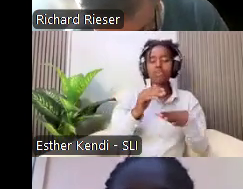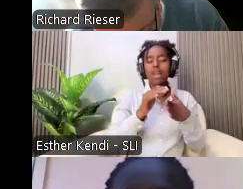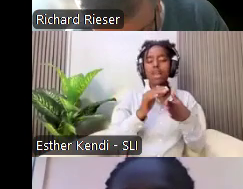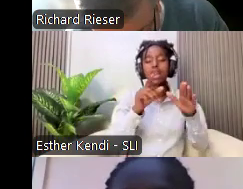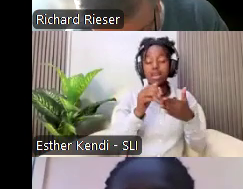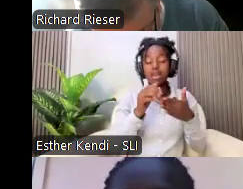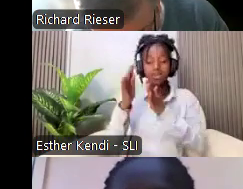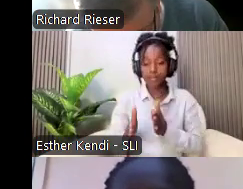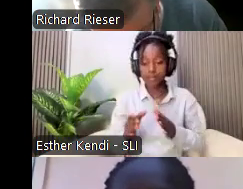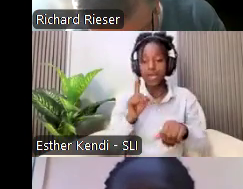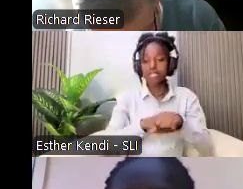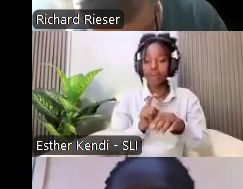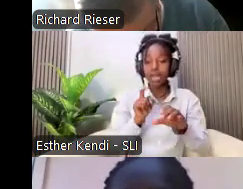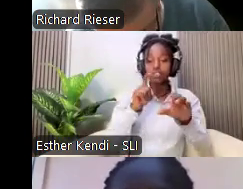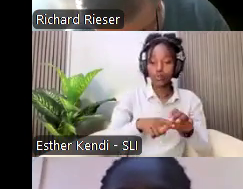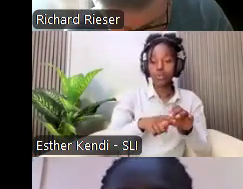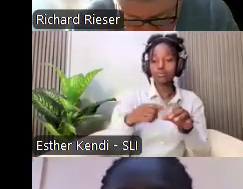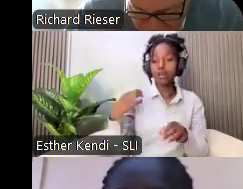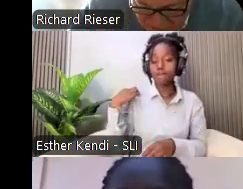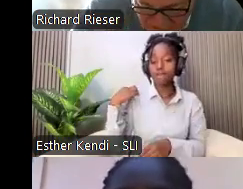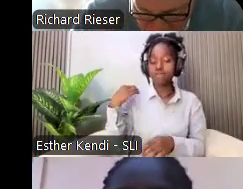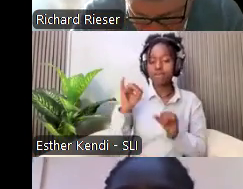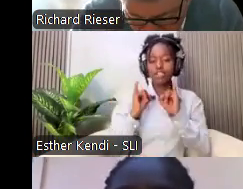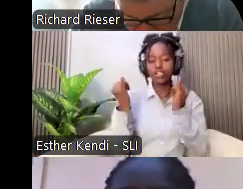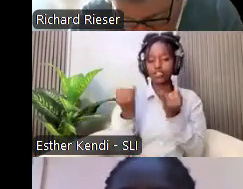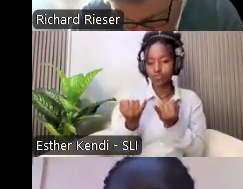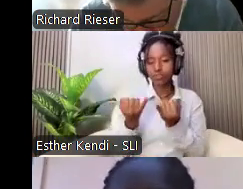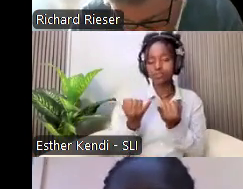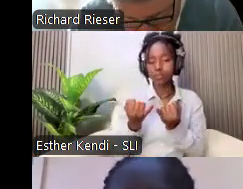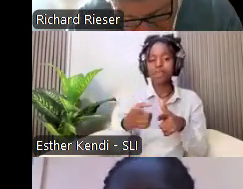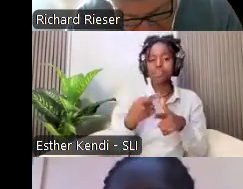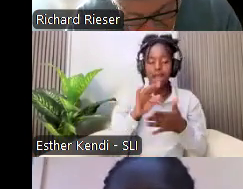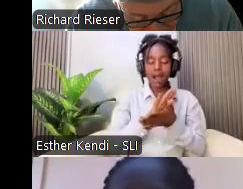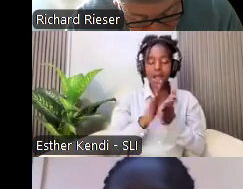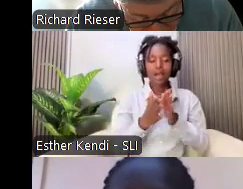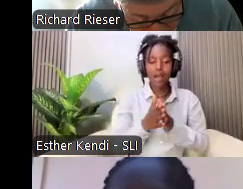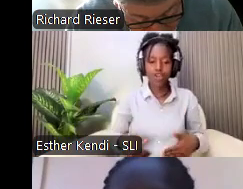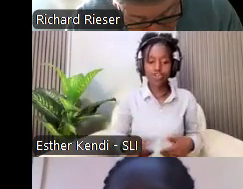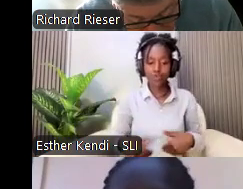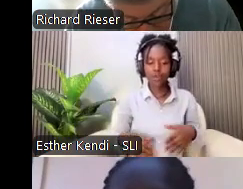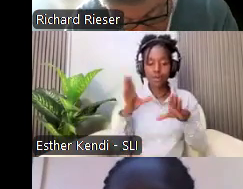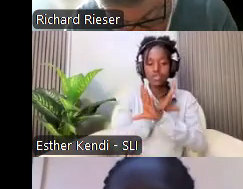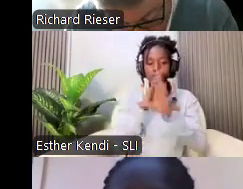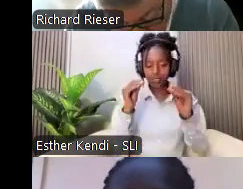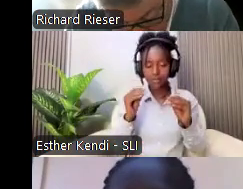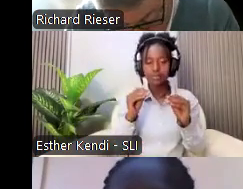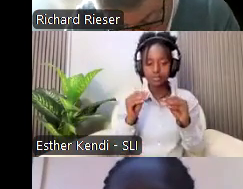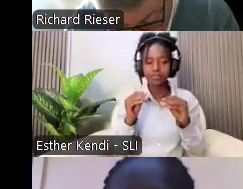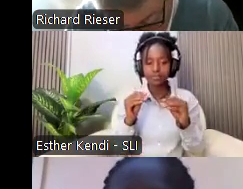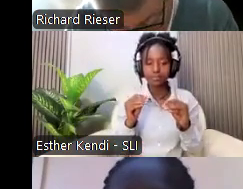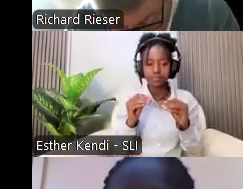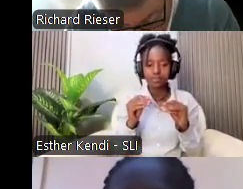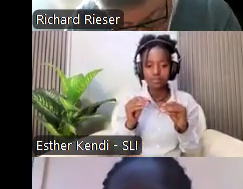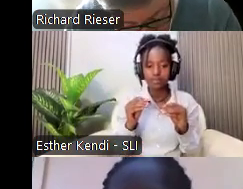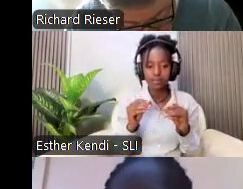I joined my vocational institute, I was also a guild president on Mpumude Vocational Rehabilitation Center,